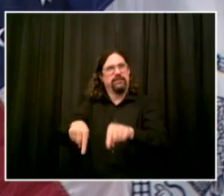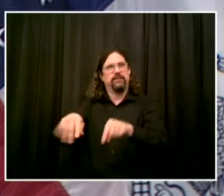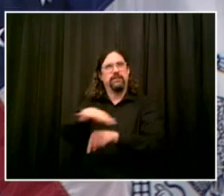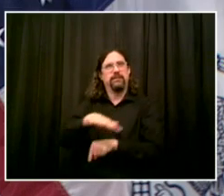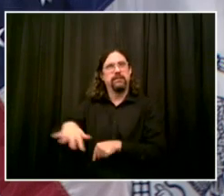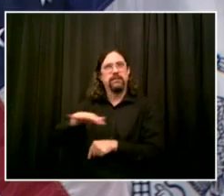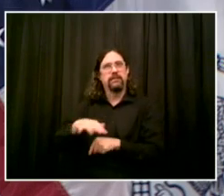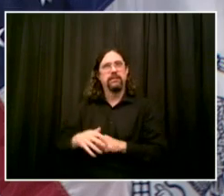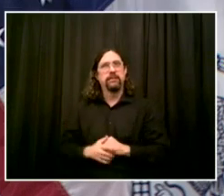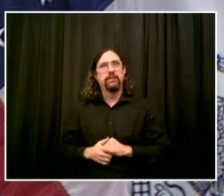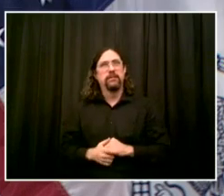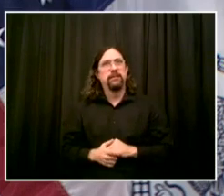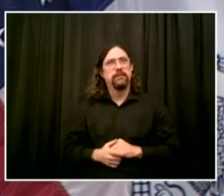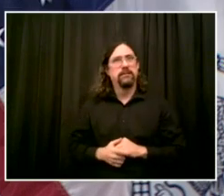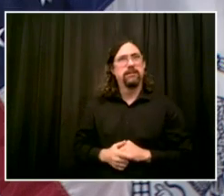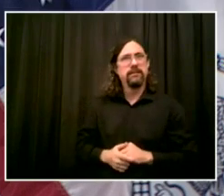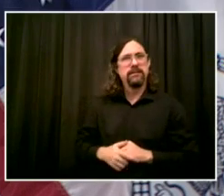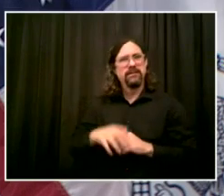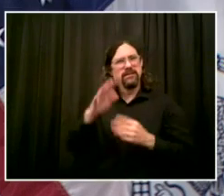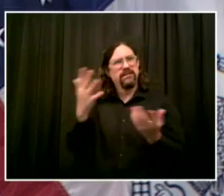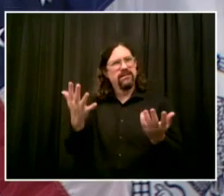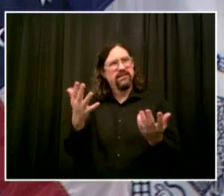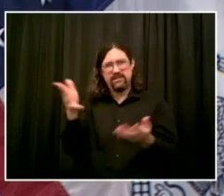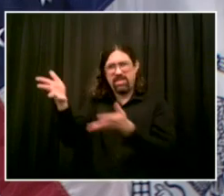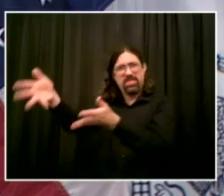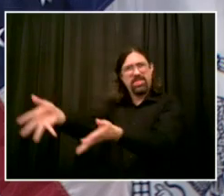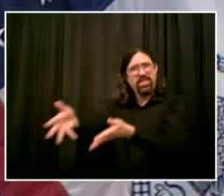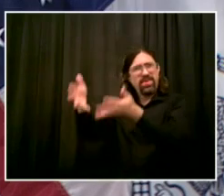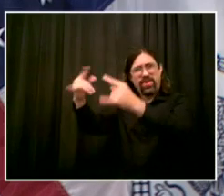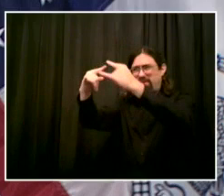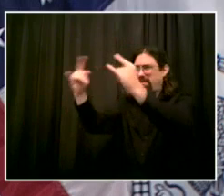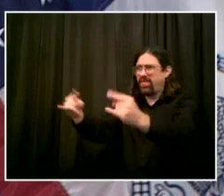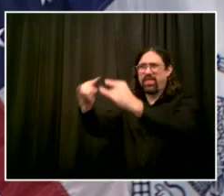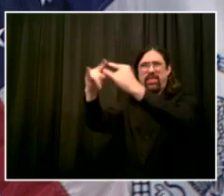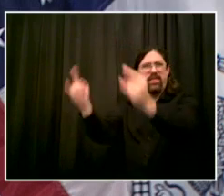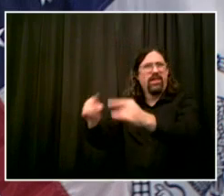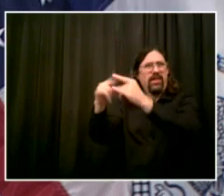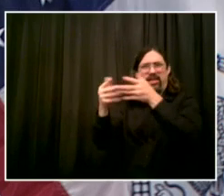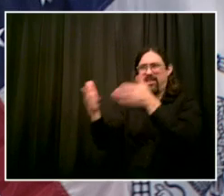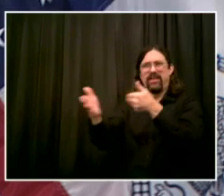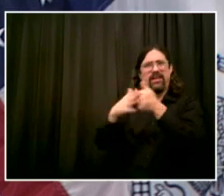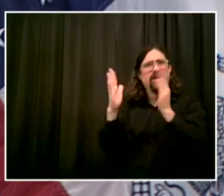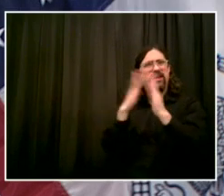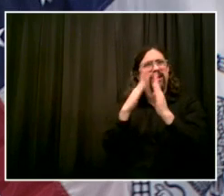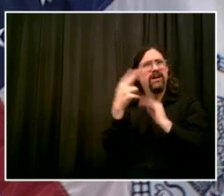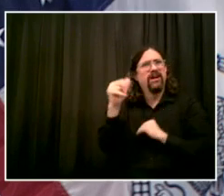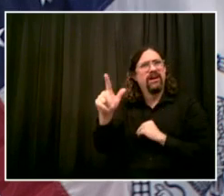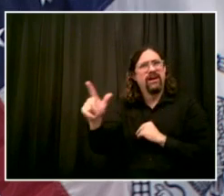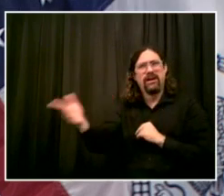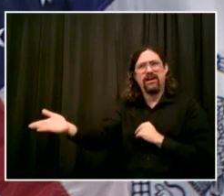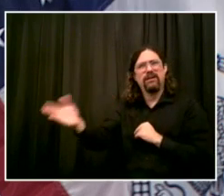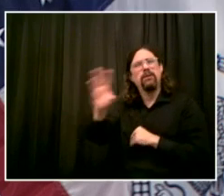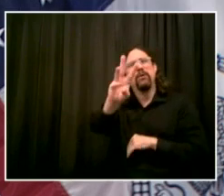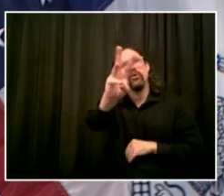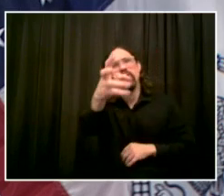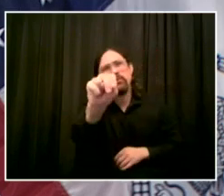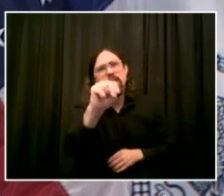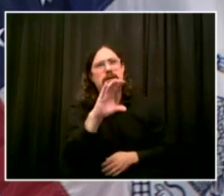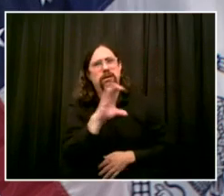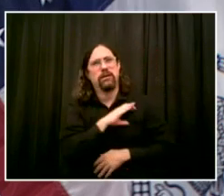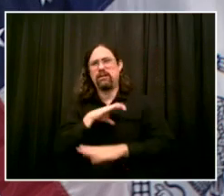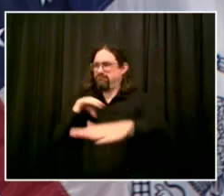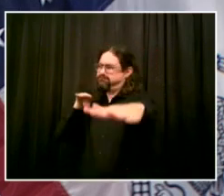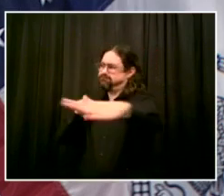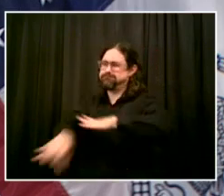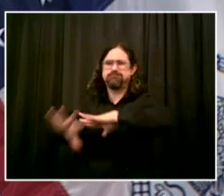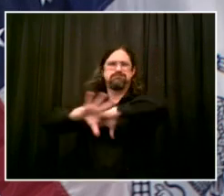we look at each incident, and I don't have all the specifics about the individuals involved. I don't know if they were associated with one group